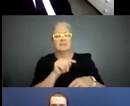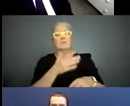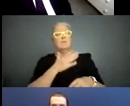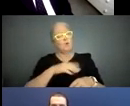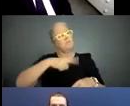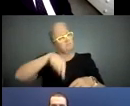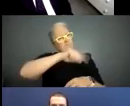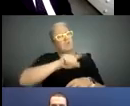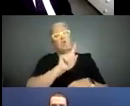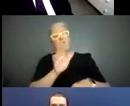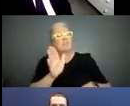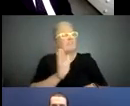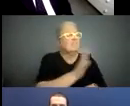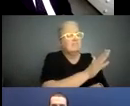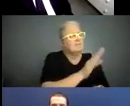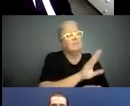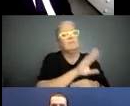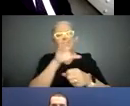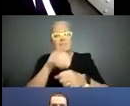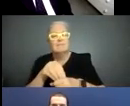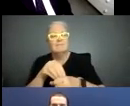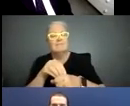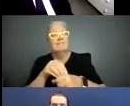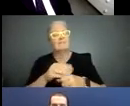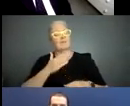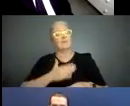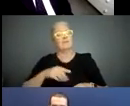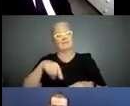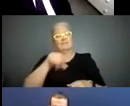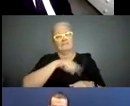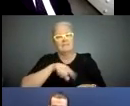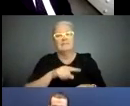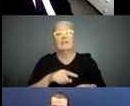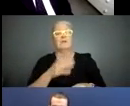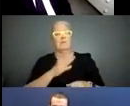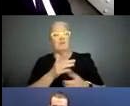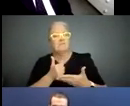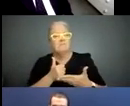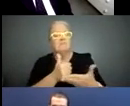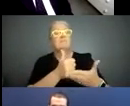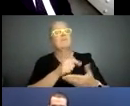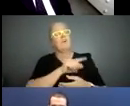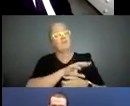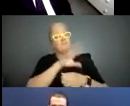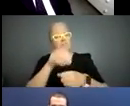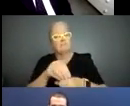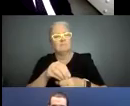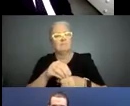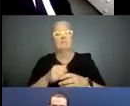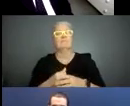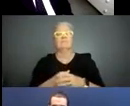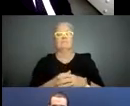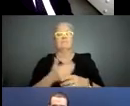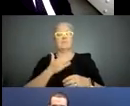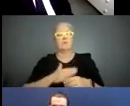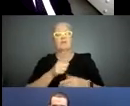with expertise who are going to assist us. We've got a vibrant team here. The team supports staff to plan support for